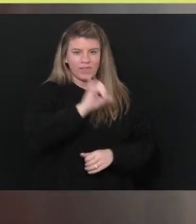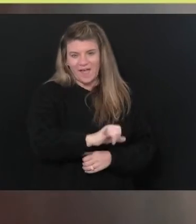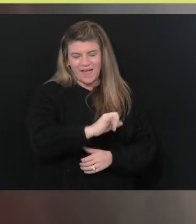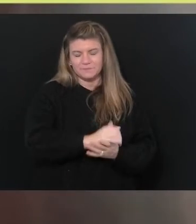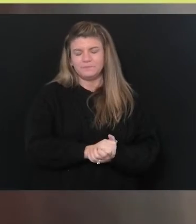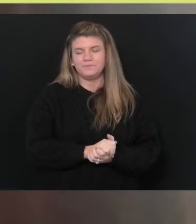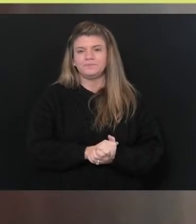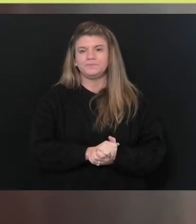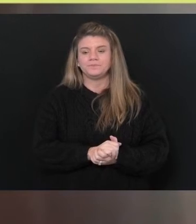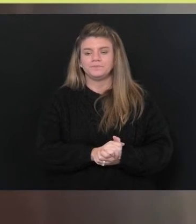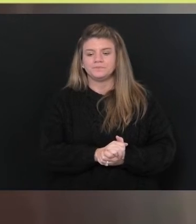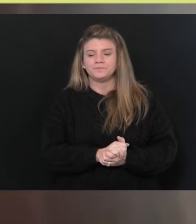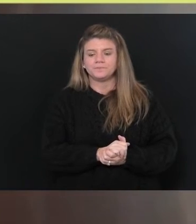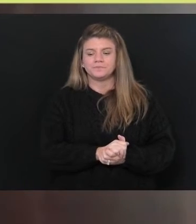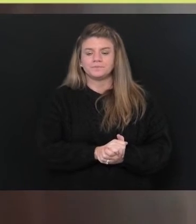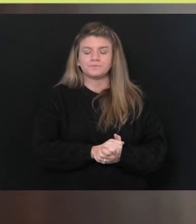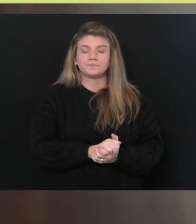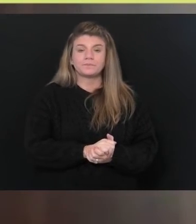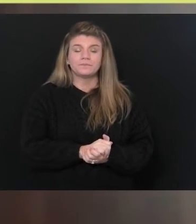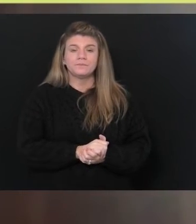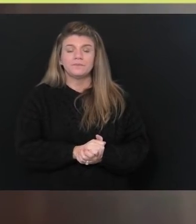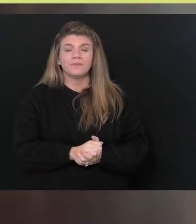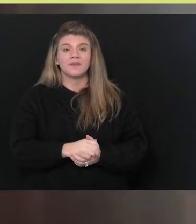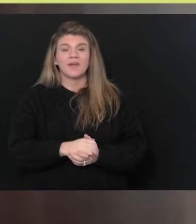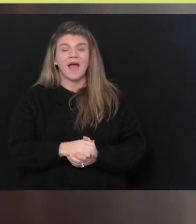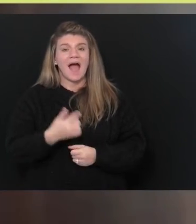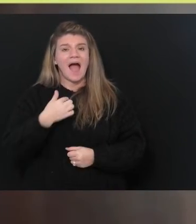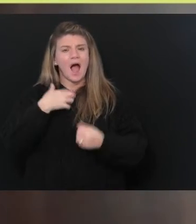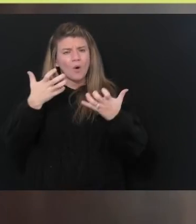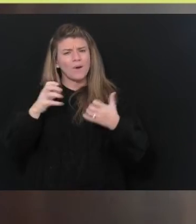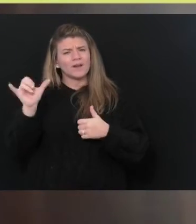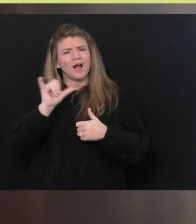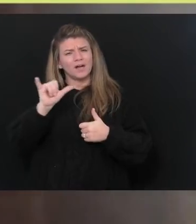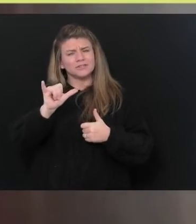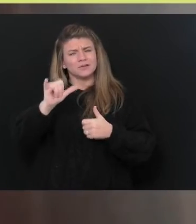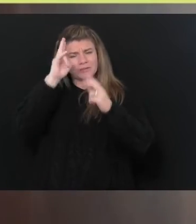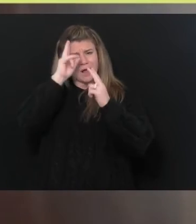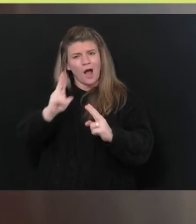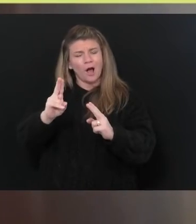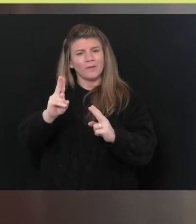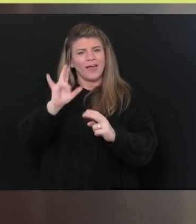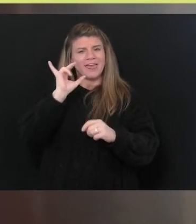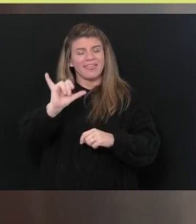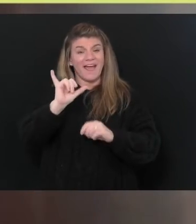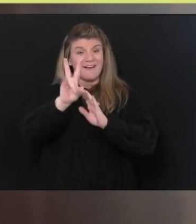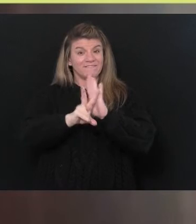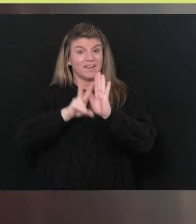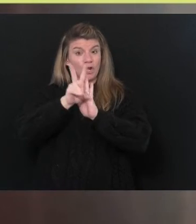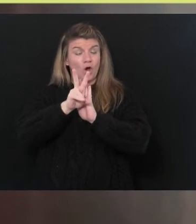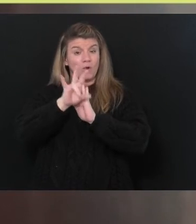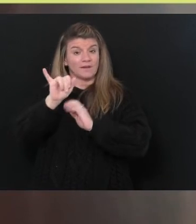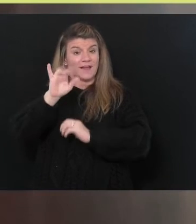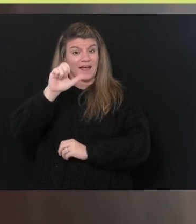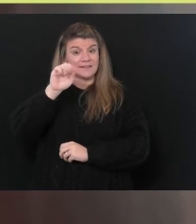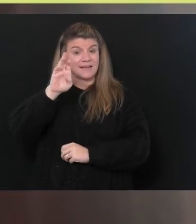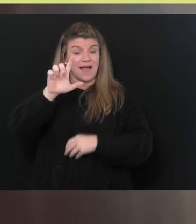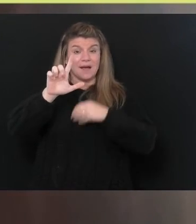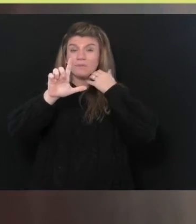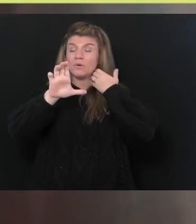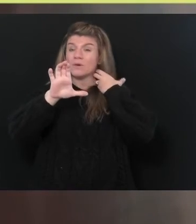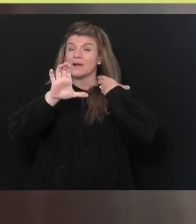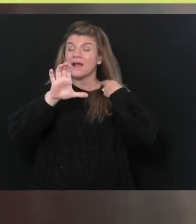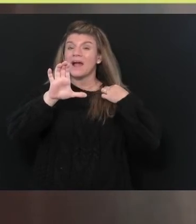really in many ways giving homage to this great video that we saw from Cabell County, that